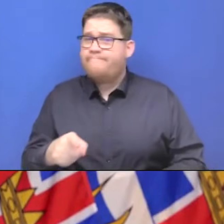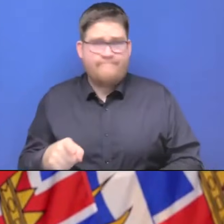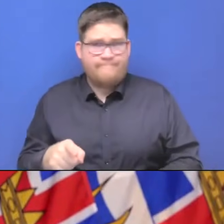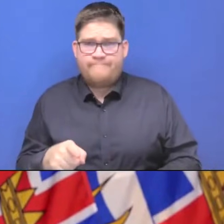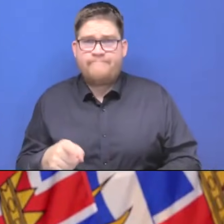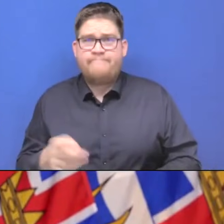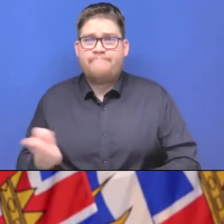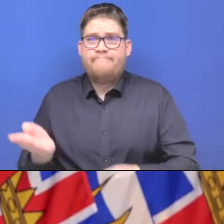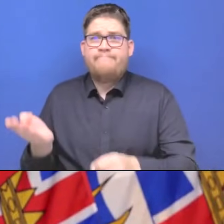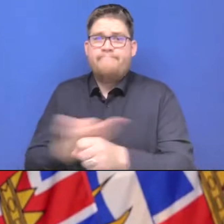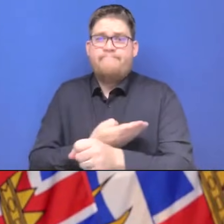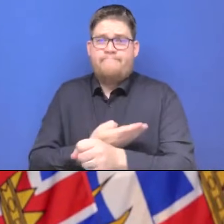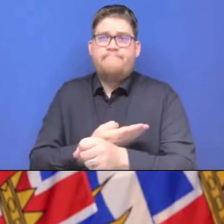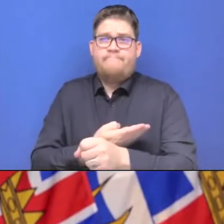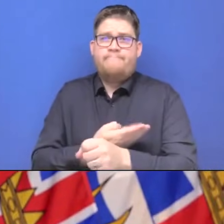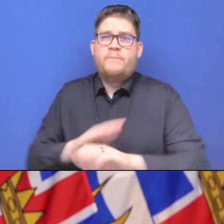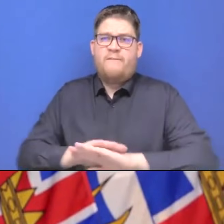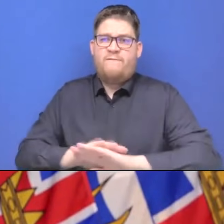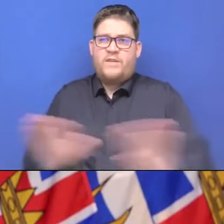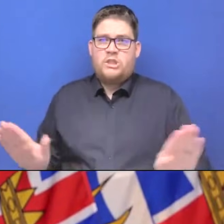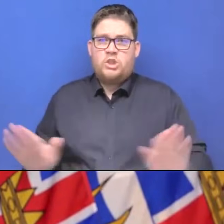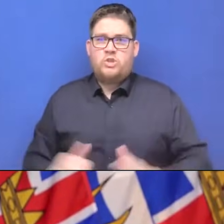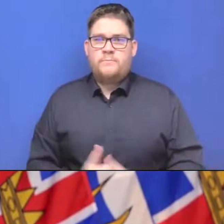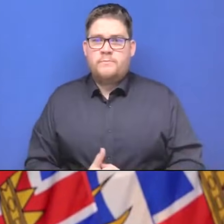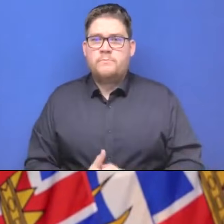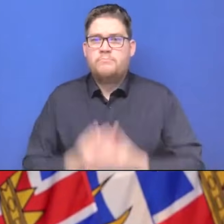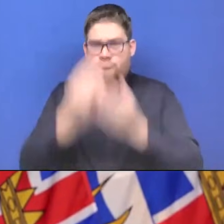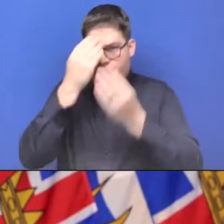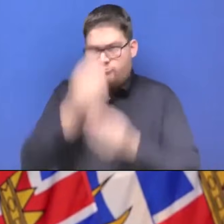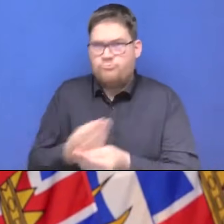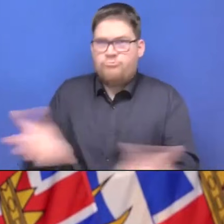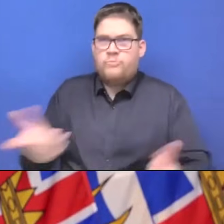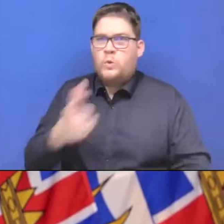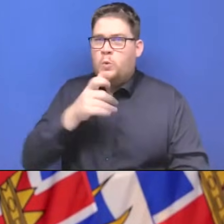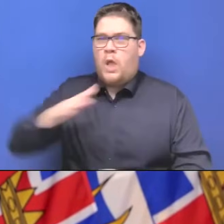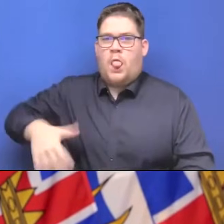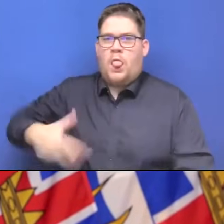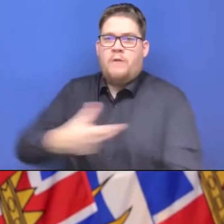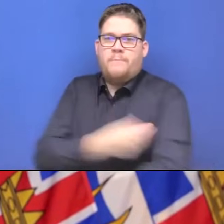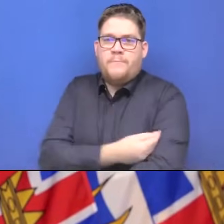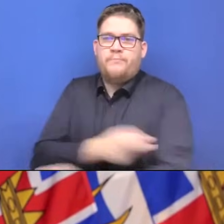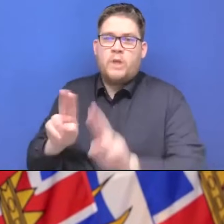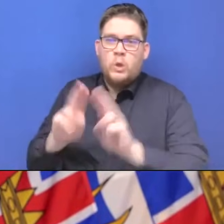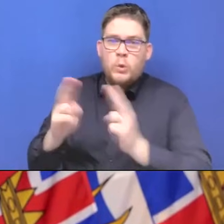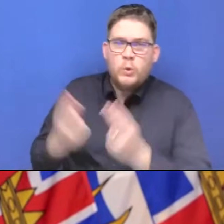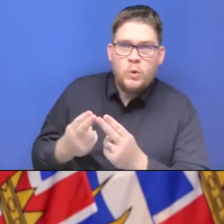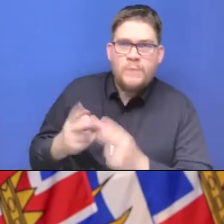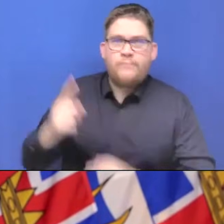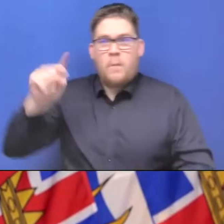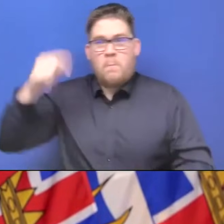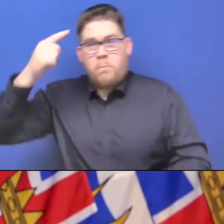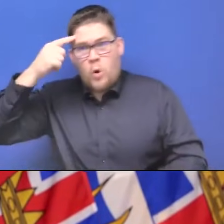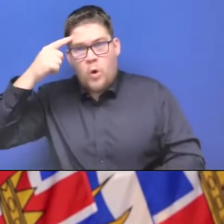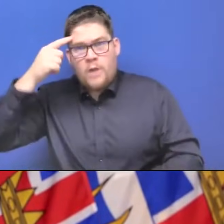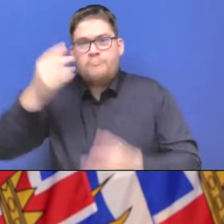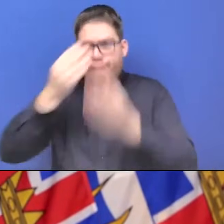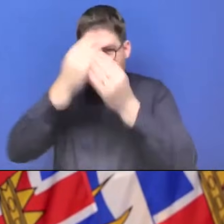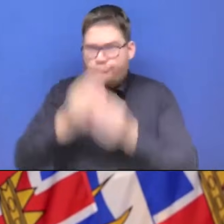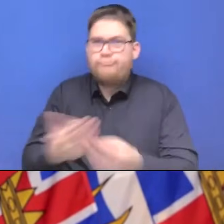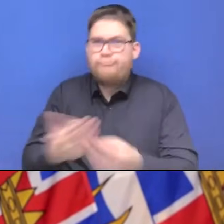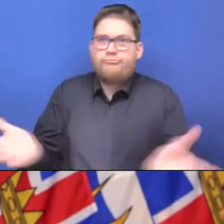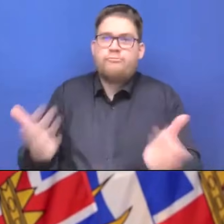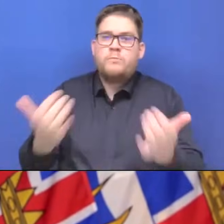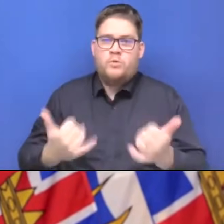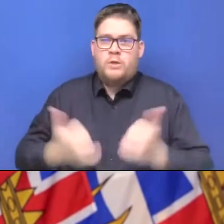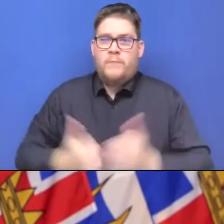has been communicated broadly to employees, unions, employers, and to the public. This sector, and we're talking